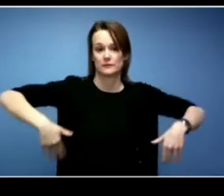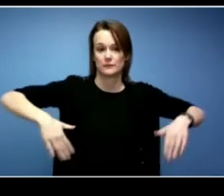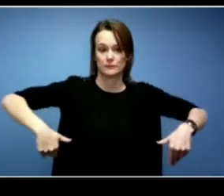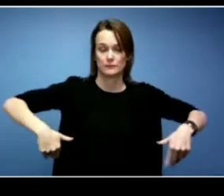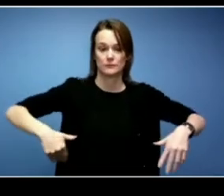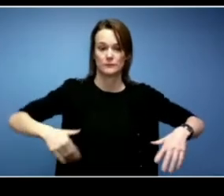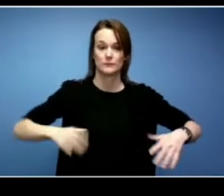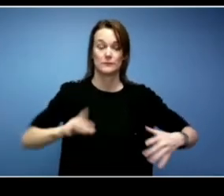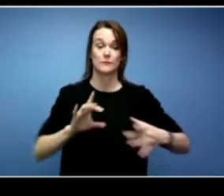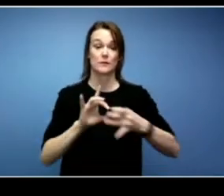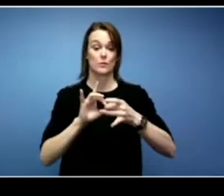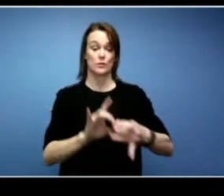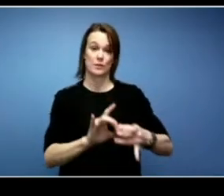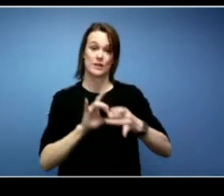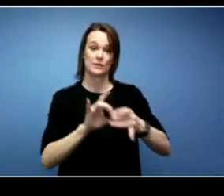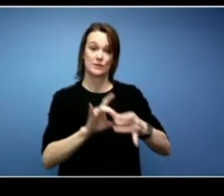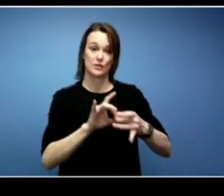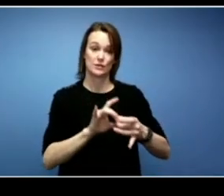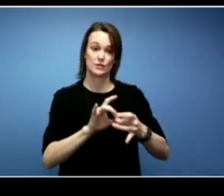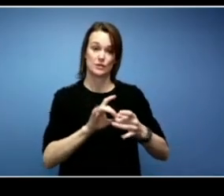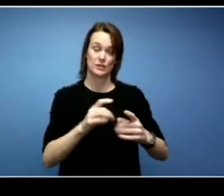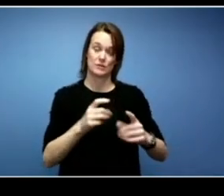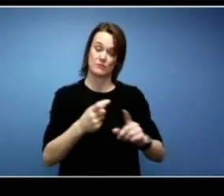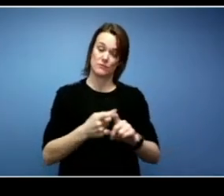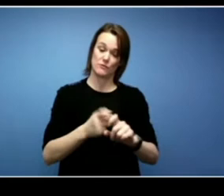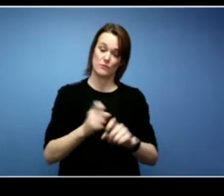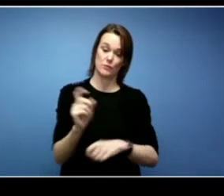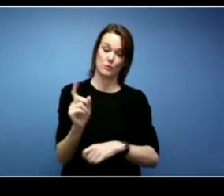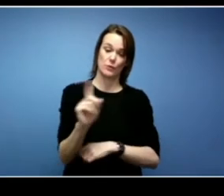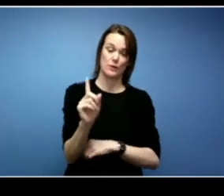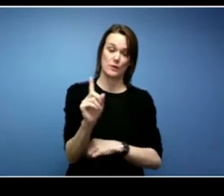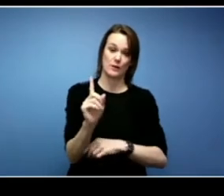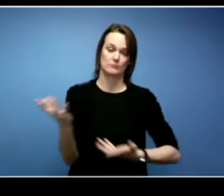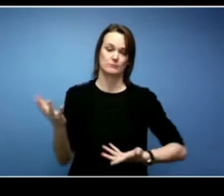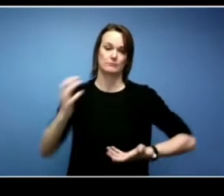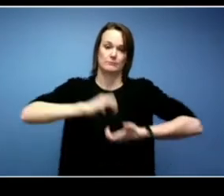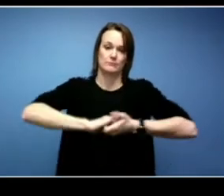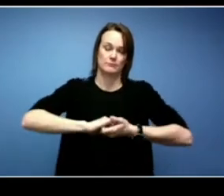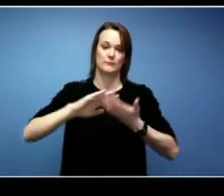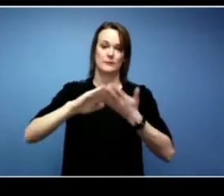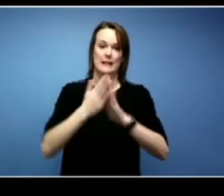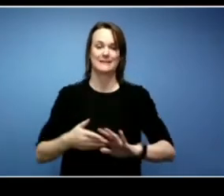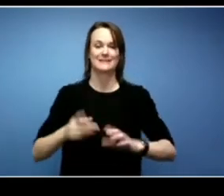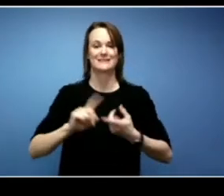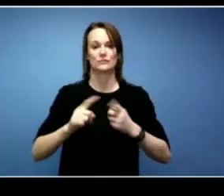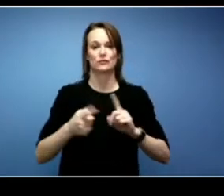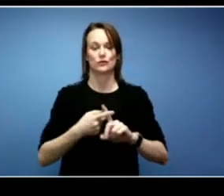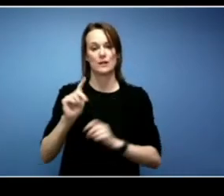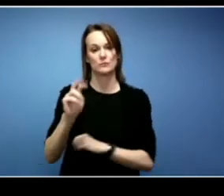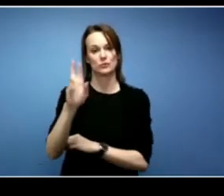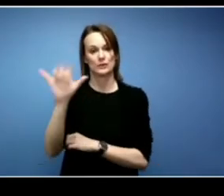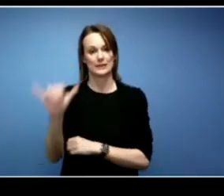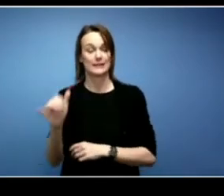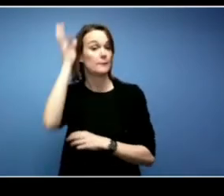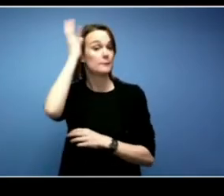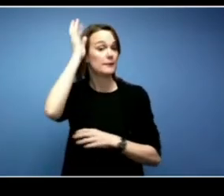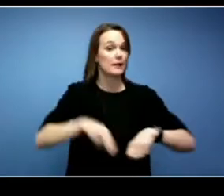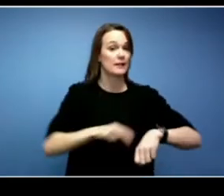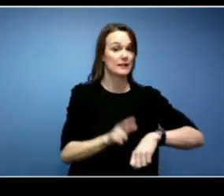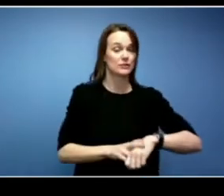Our relationship is based on a series of peace and friendship treaties between the Mi'kmaq Nation and the Crown dating back